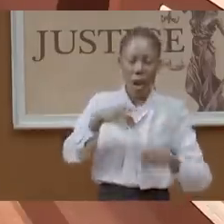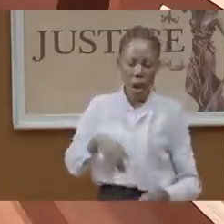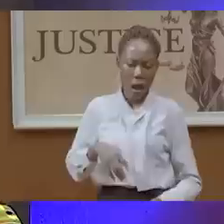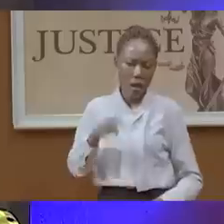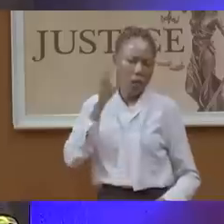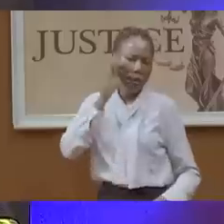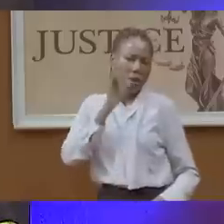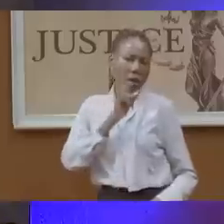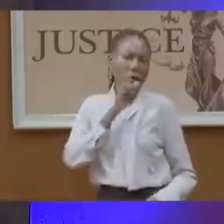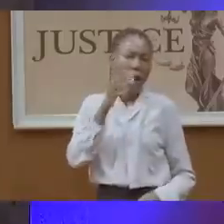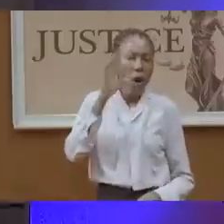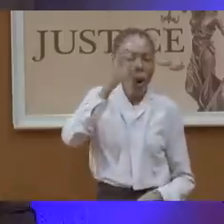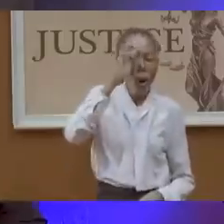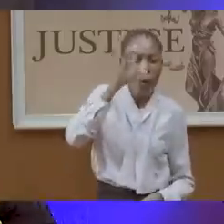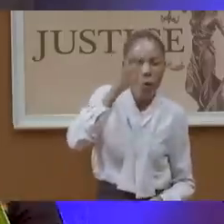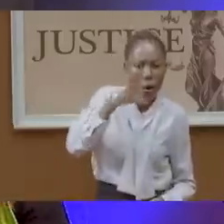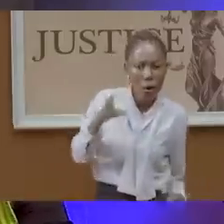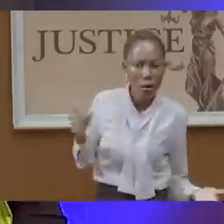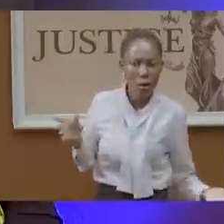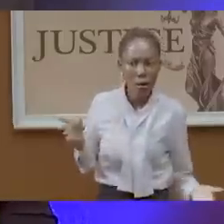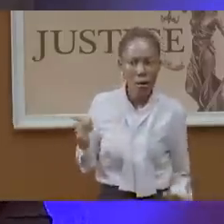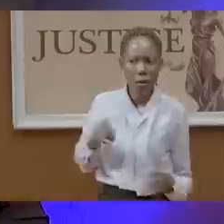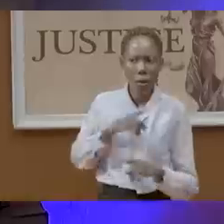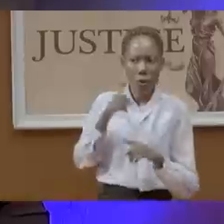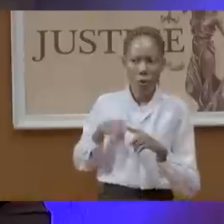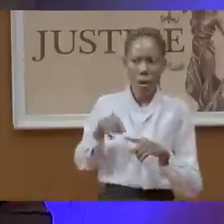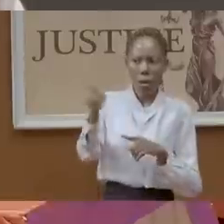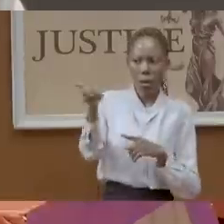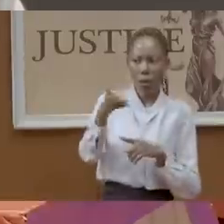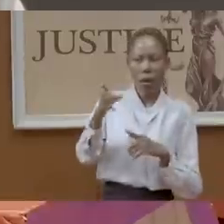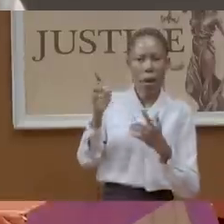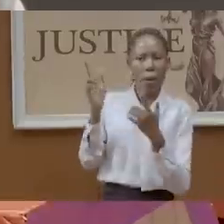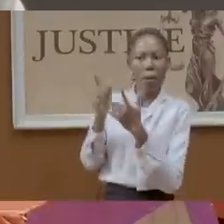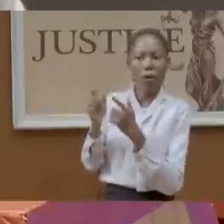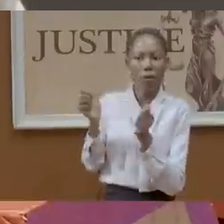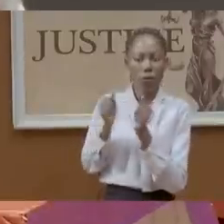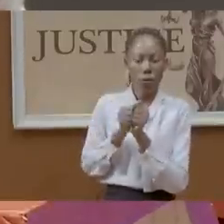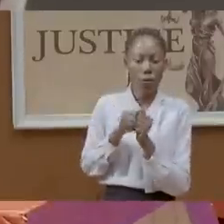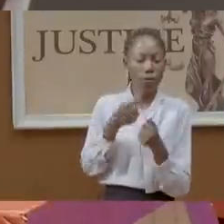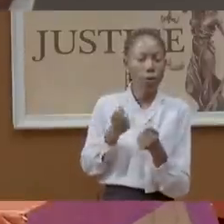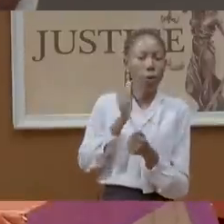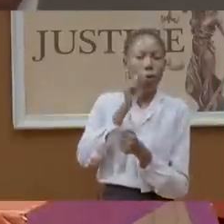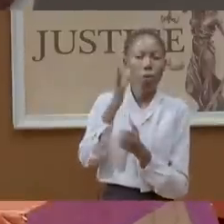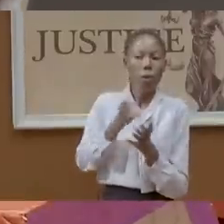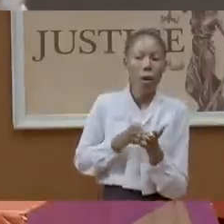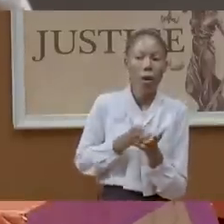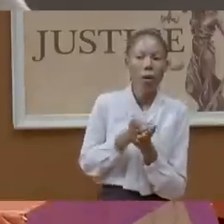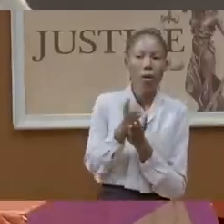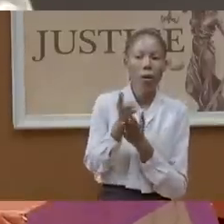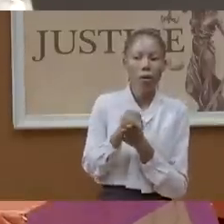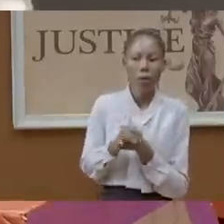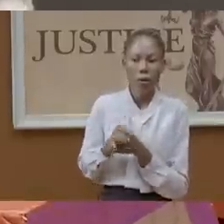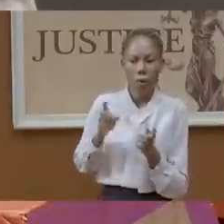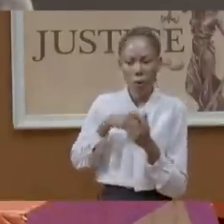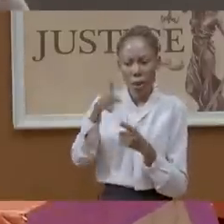witch. When we got to the human rights people, welfare, last month I went to report him. Most of the things I've been hearing from people, even my